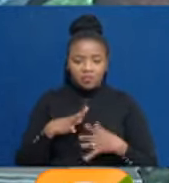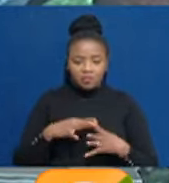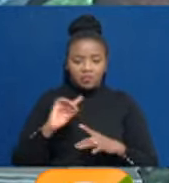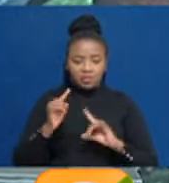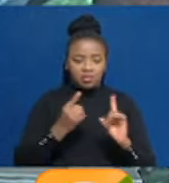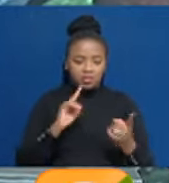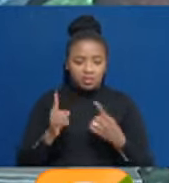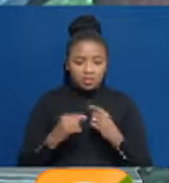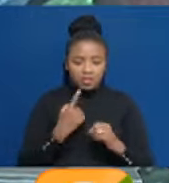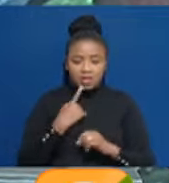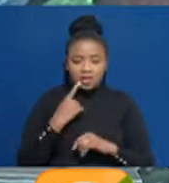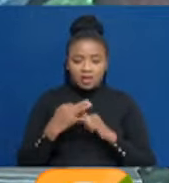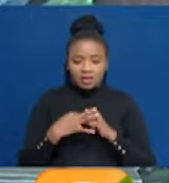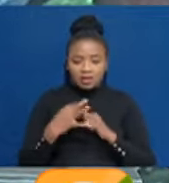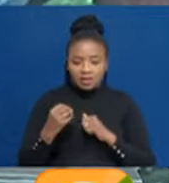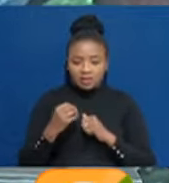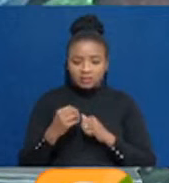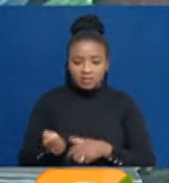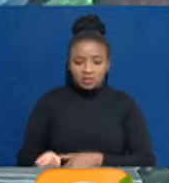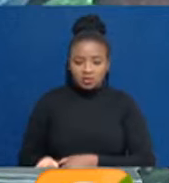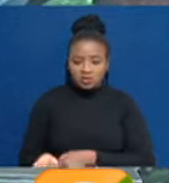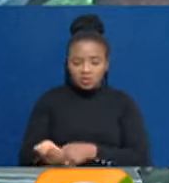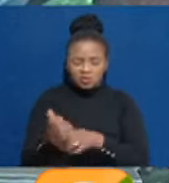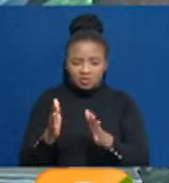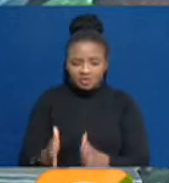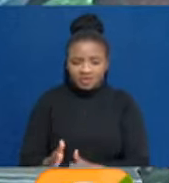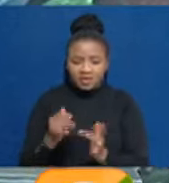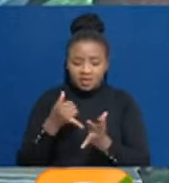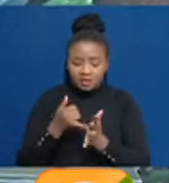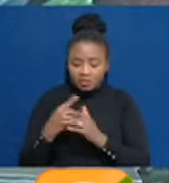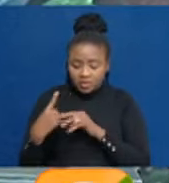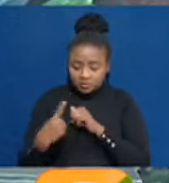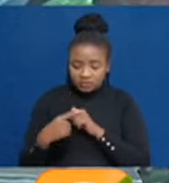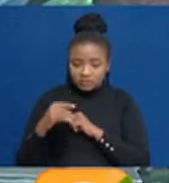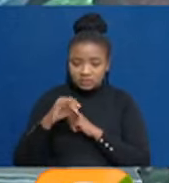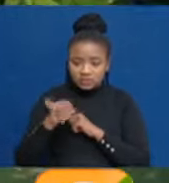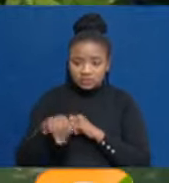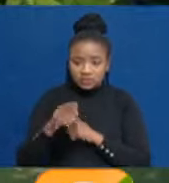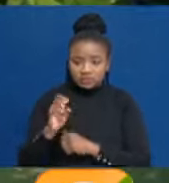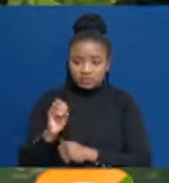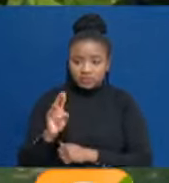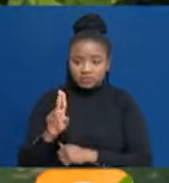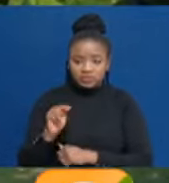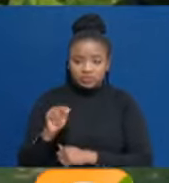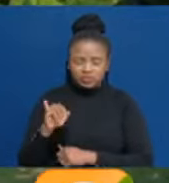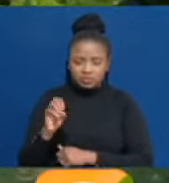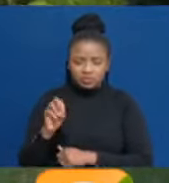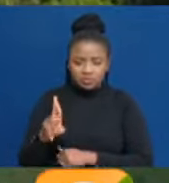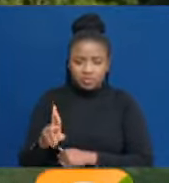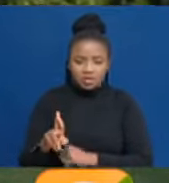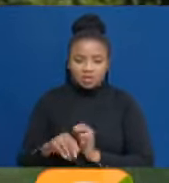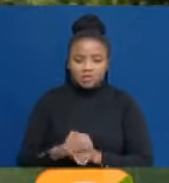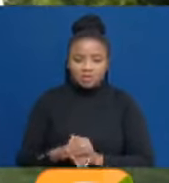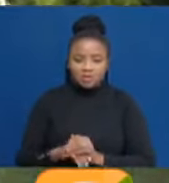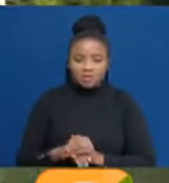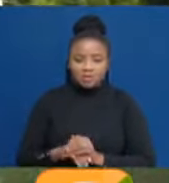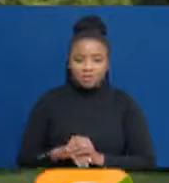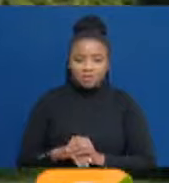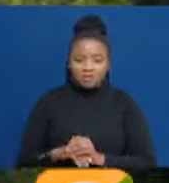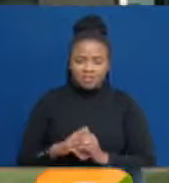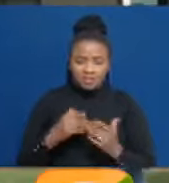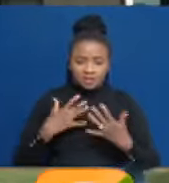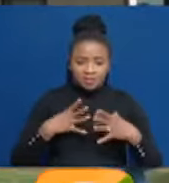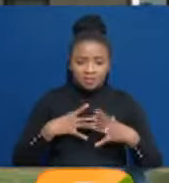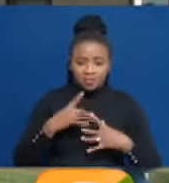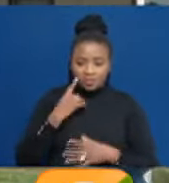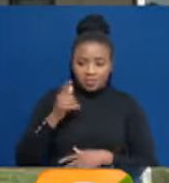of 180 golfers that included six junior golfers. Grothey did not disappoint the home fans as